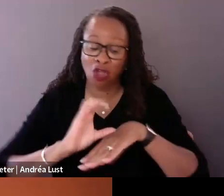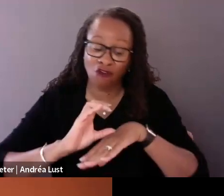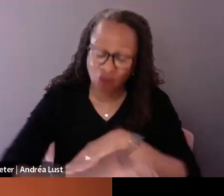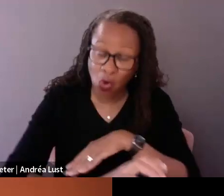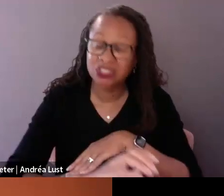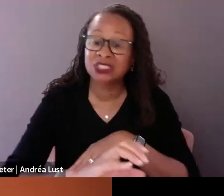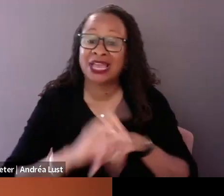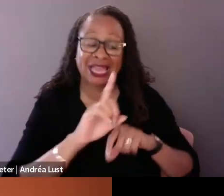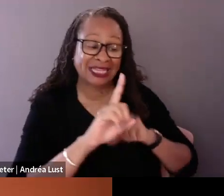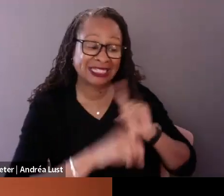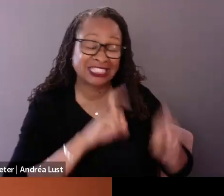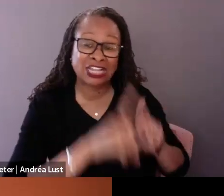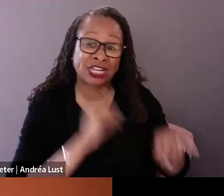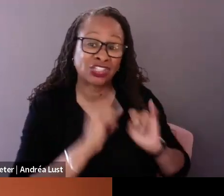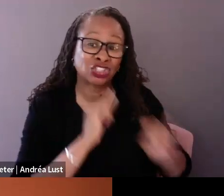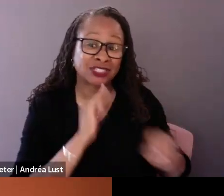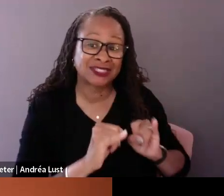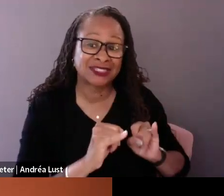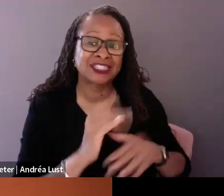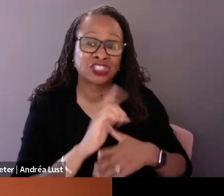a form of gaslighting,